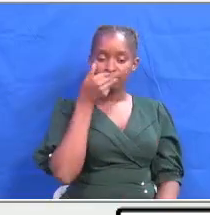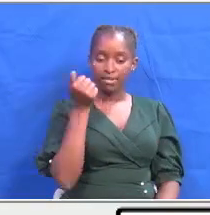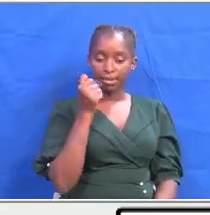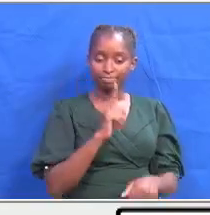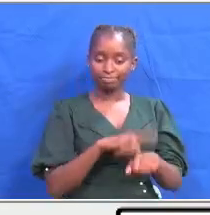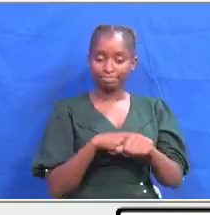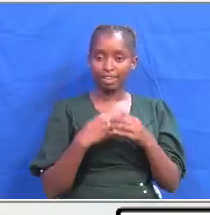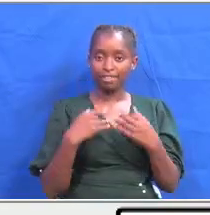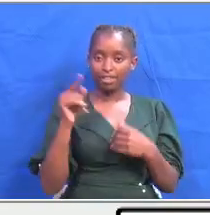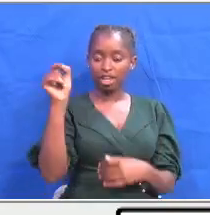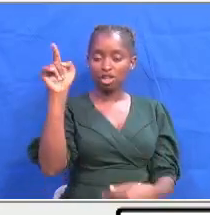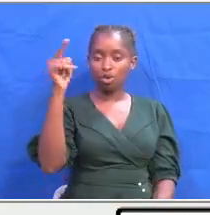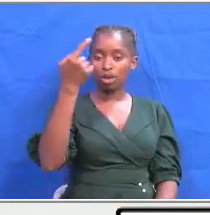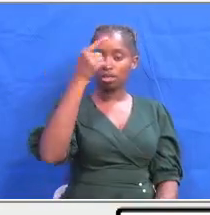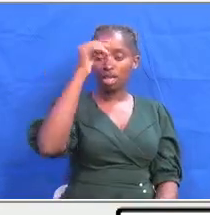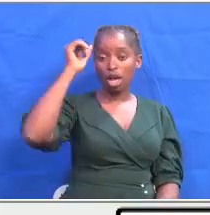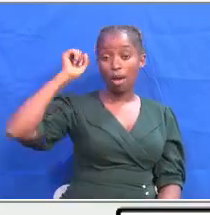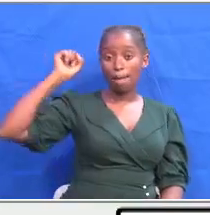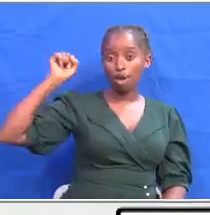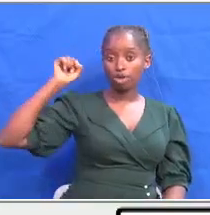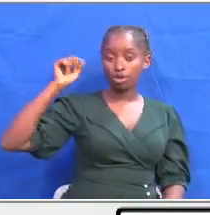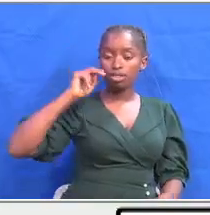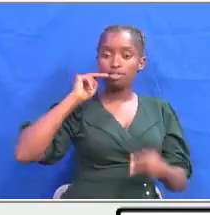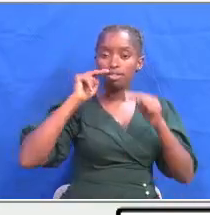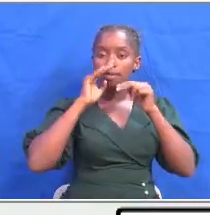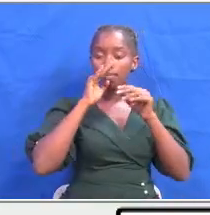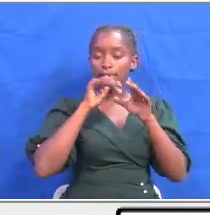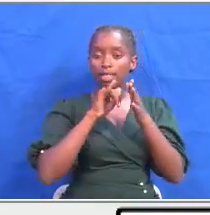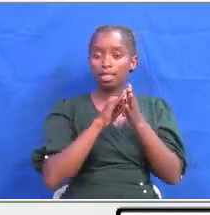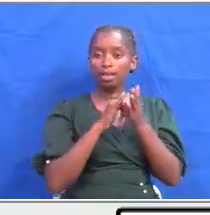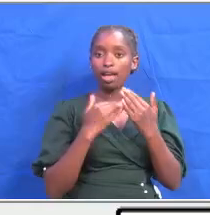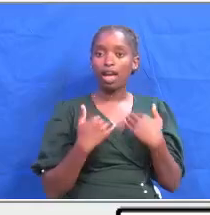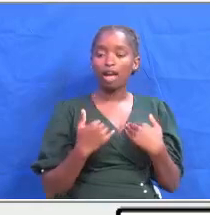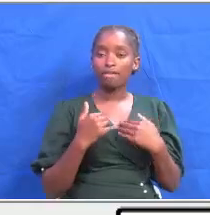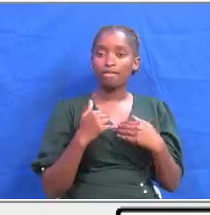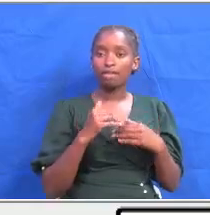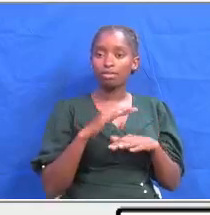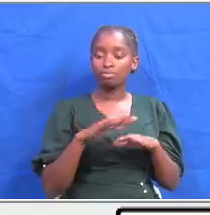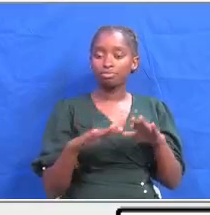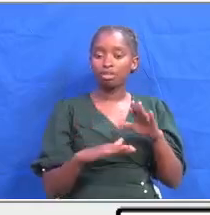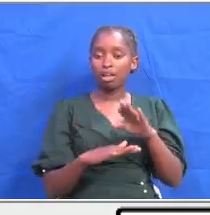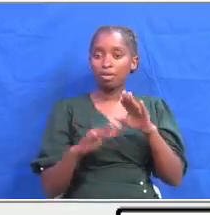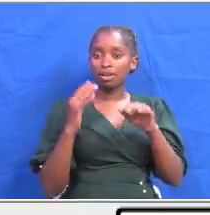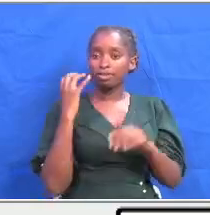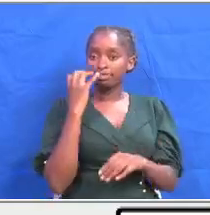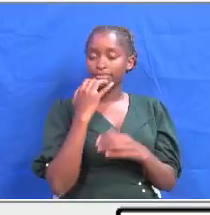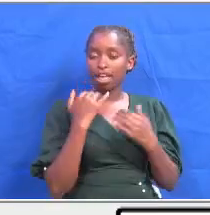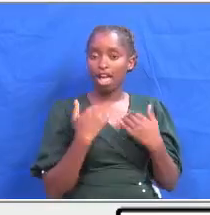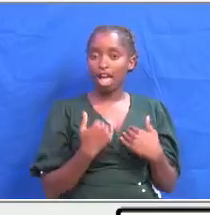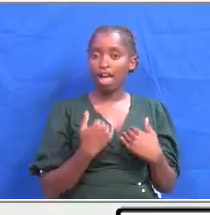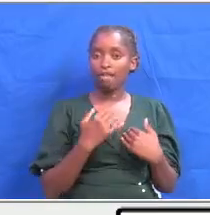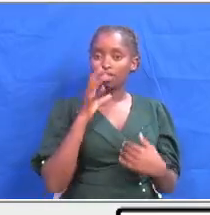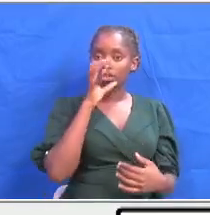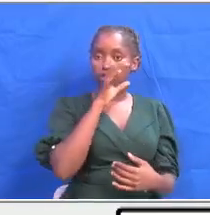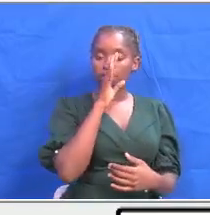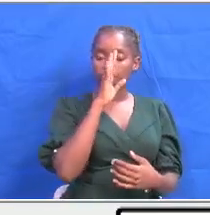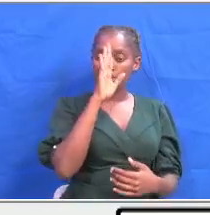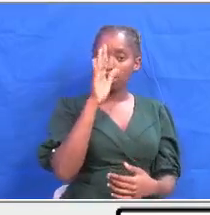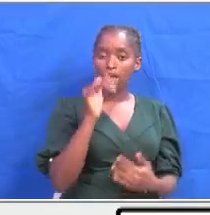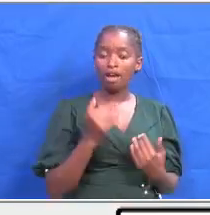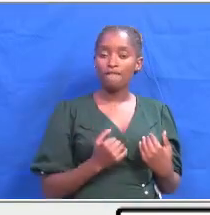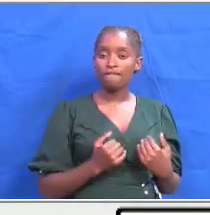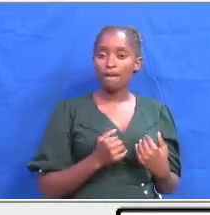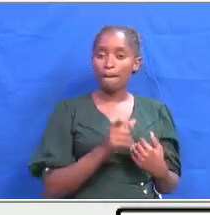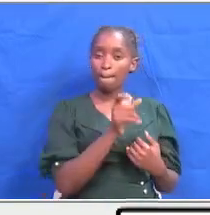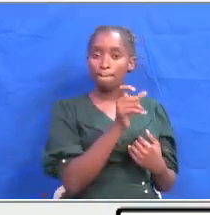Kwanza political negotiations to be the running mate ahead of Rigathi, the assumption has been, and it was, that he would be the shoe-in candidate. But